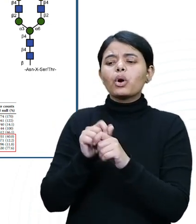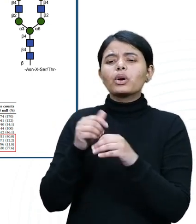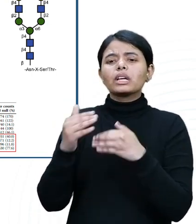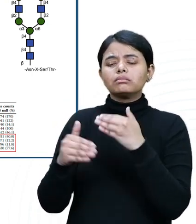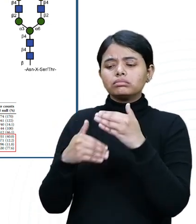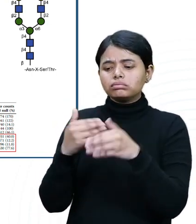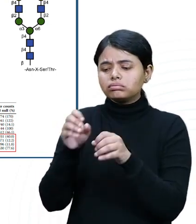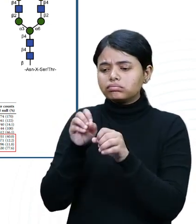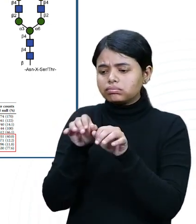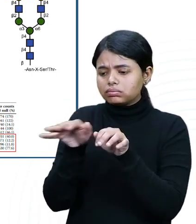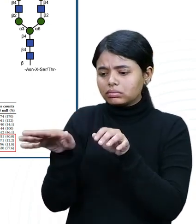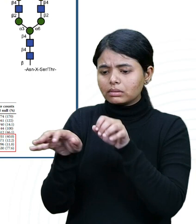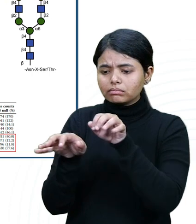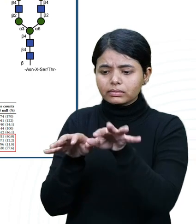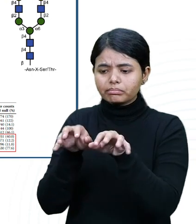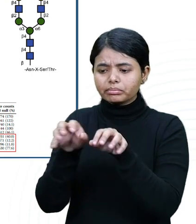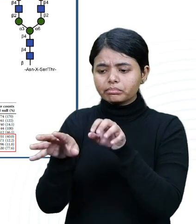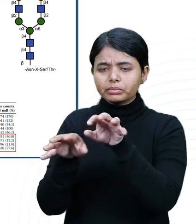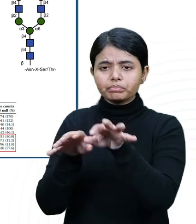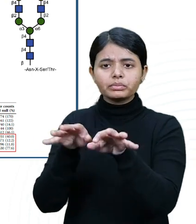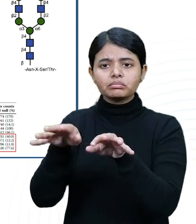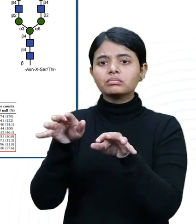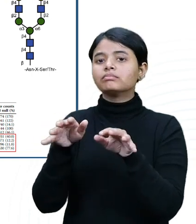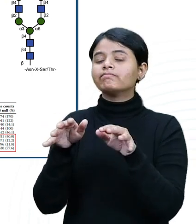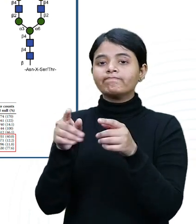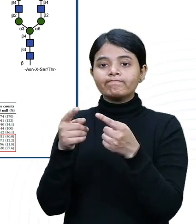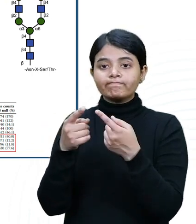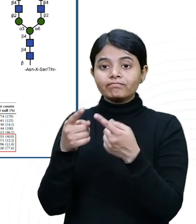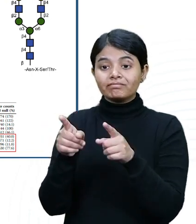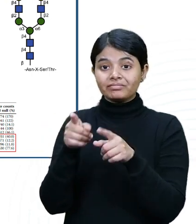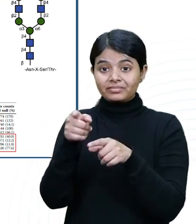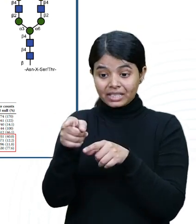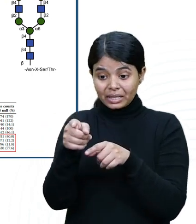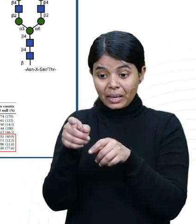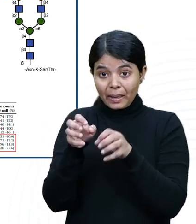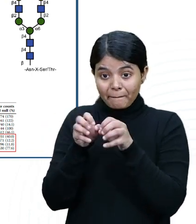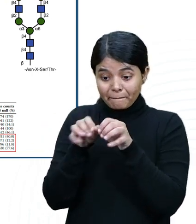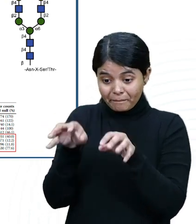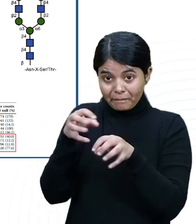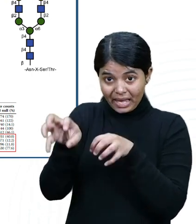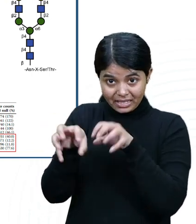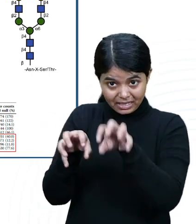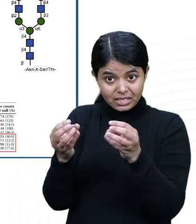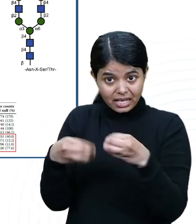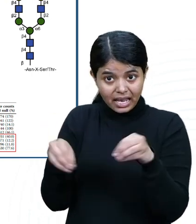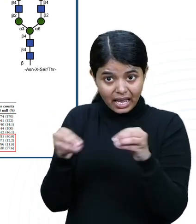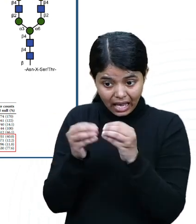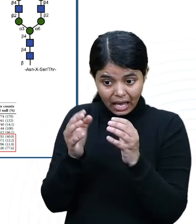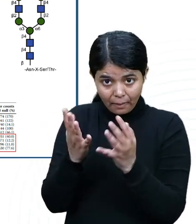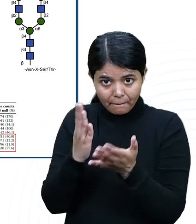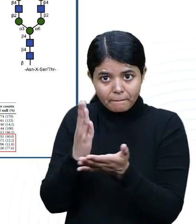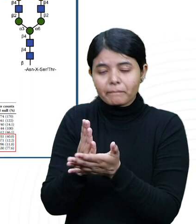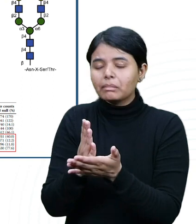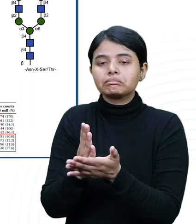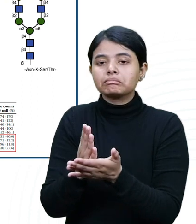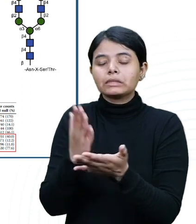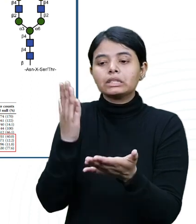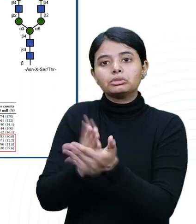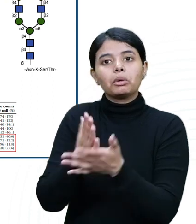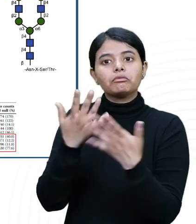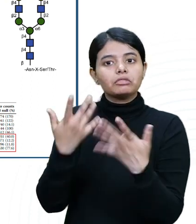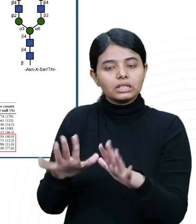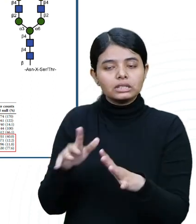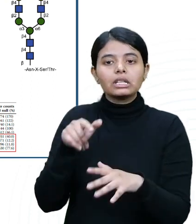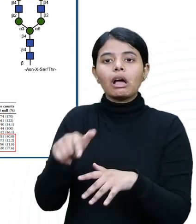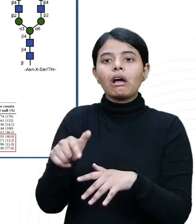So TBGT8 not only catalyzing its glucanac transferase activity on the 3 arm, but also at the 6